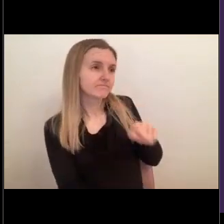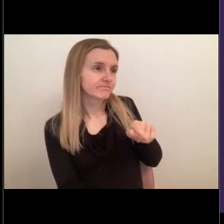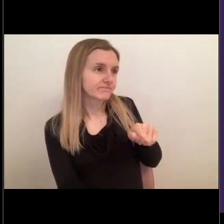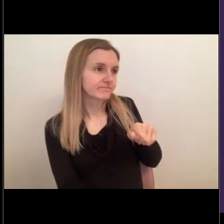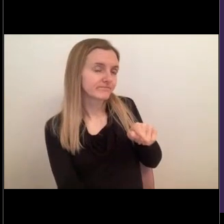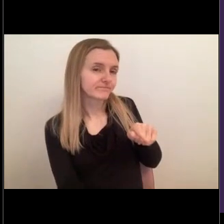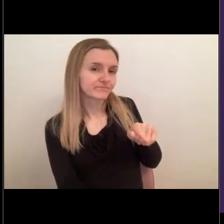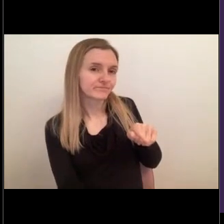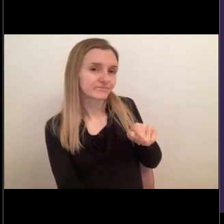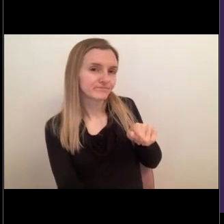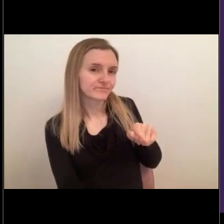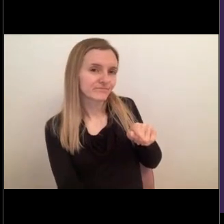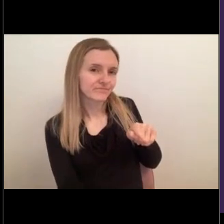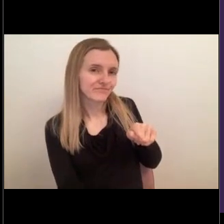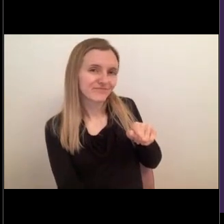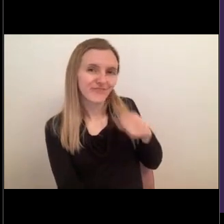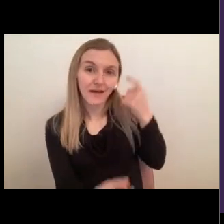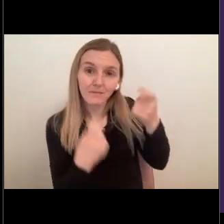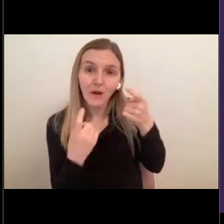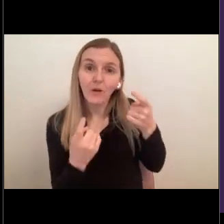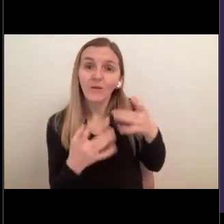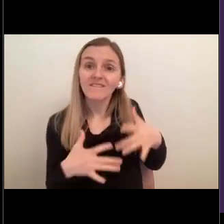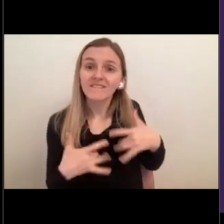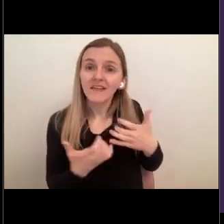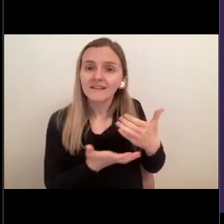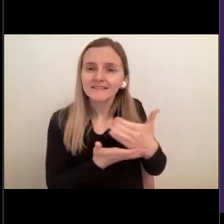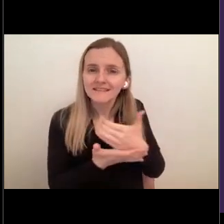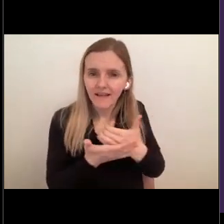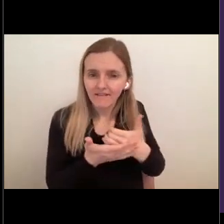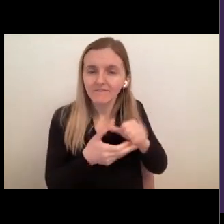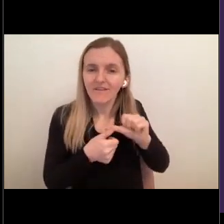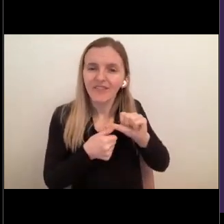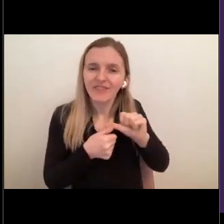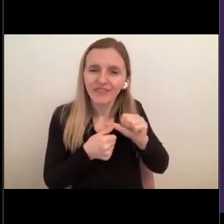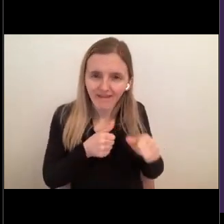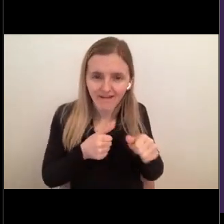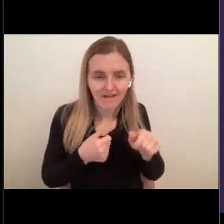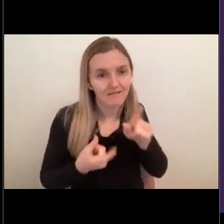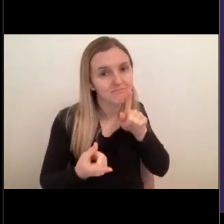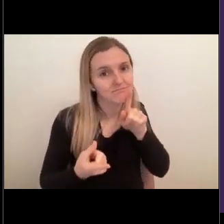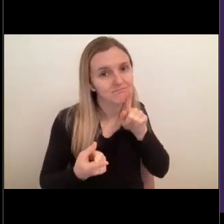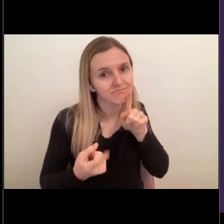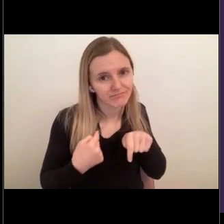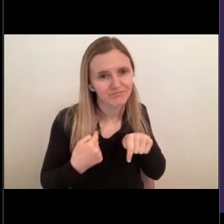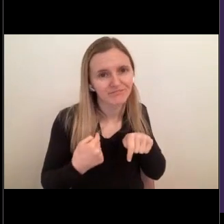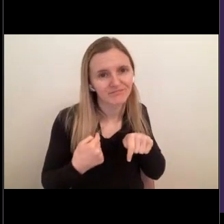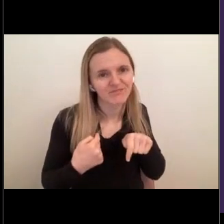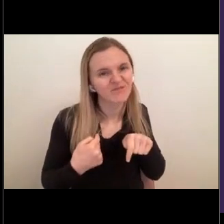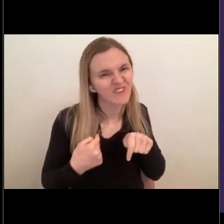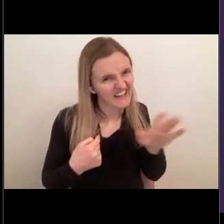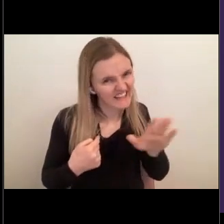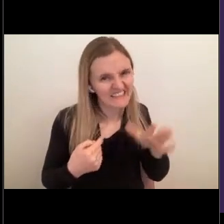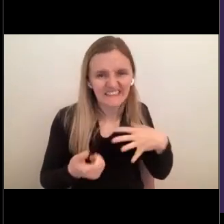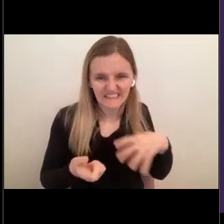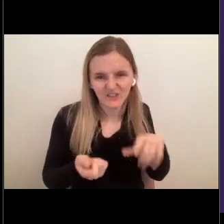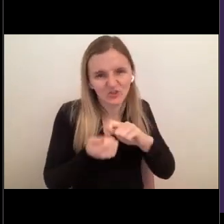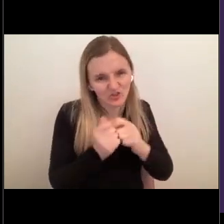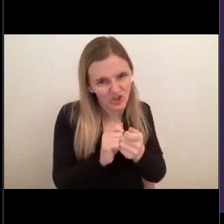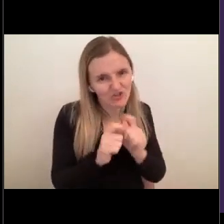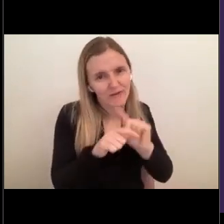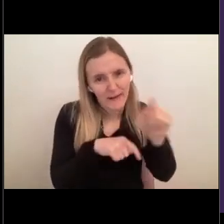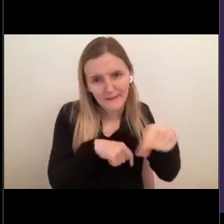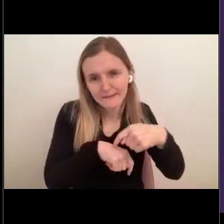feeling for safety, and then respond to the things that maybe we will need to change next